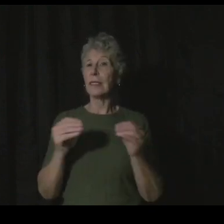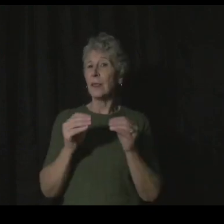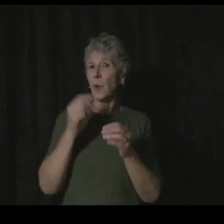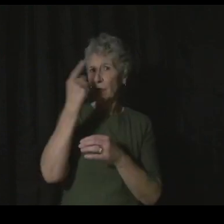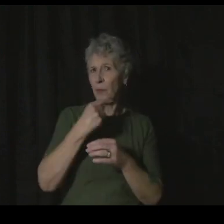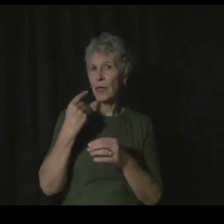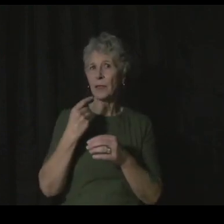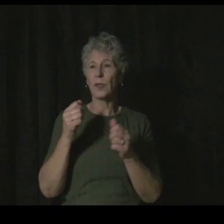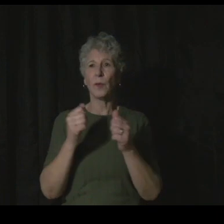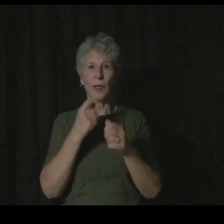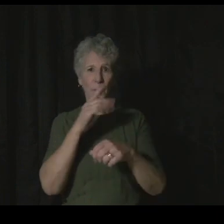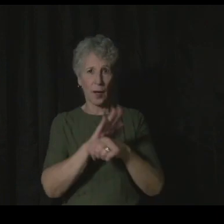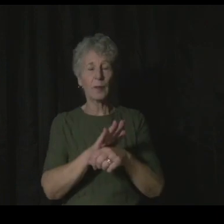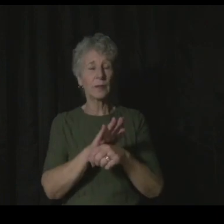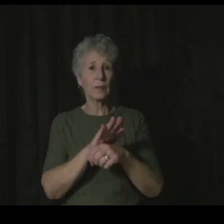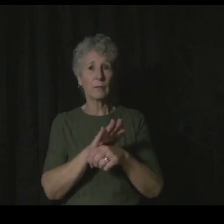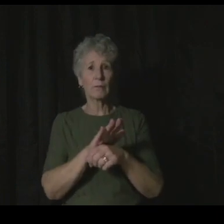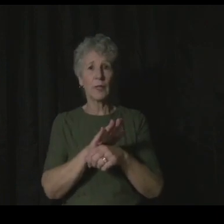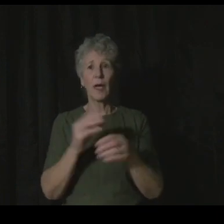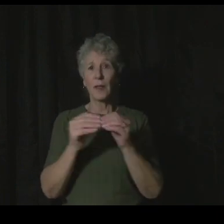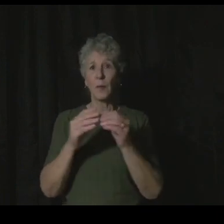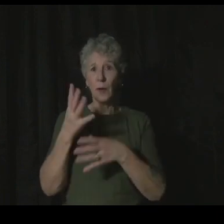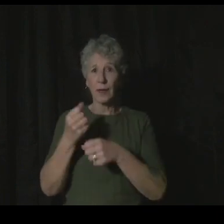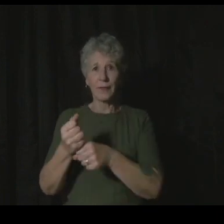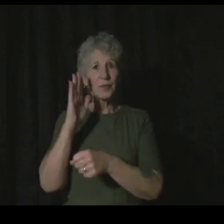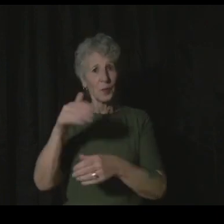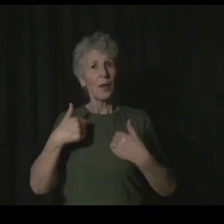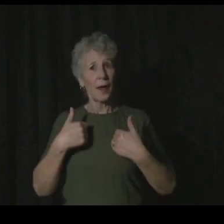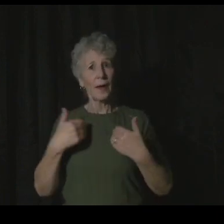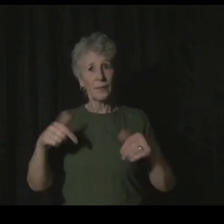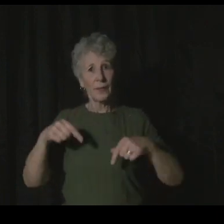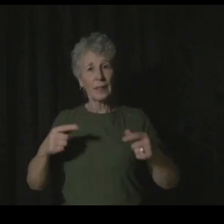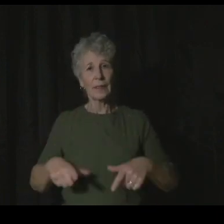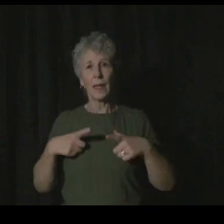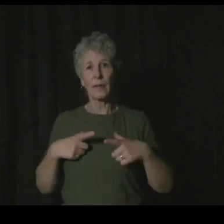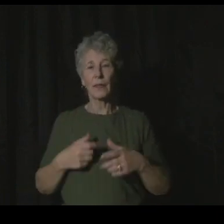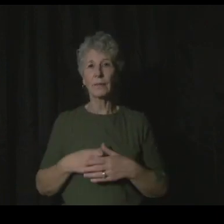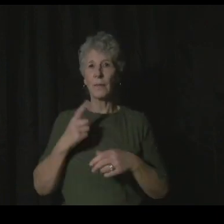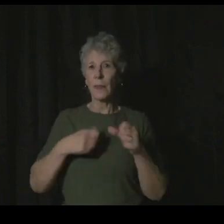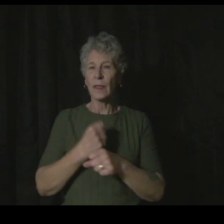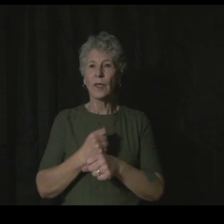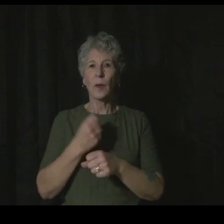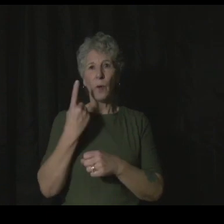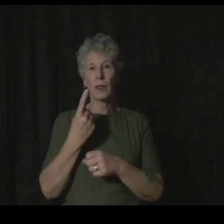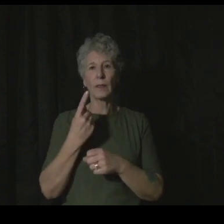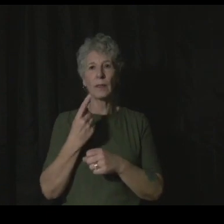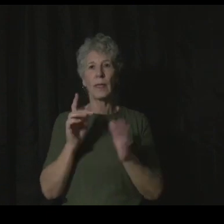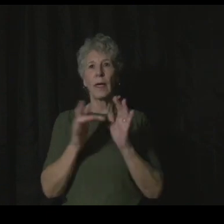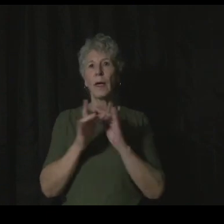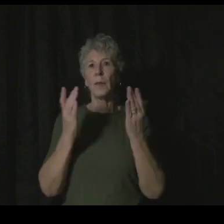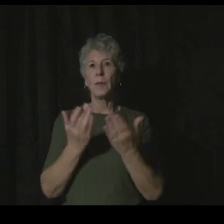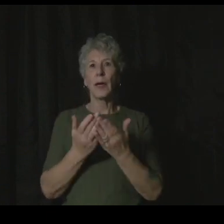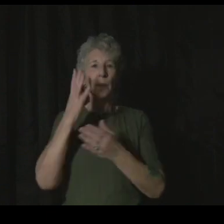are with his promises, the more confidence you're going to have in this life. This year, one of our Bible memory groups wants